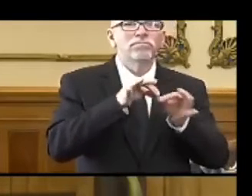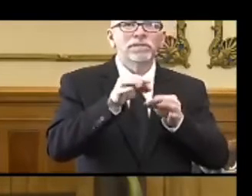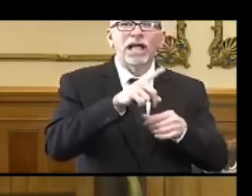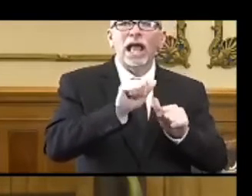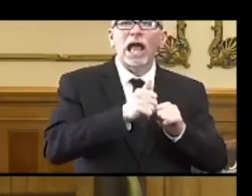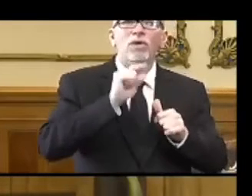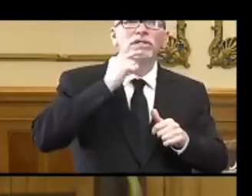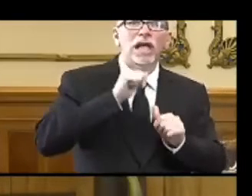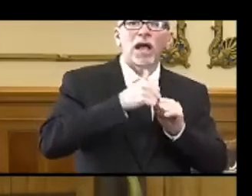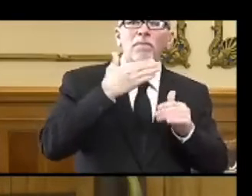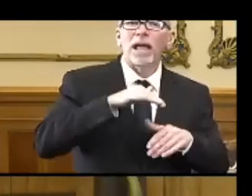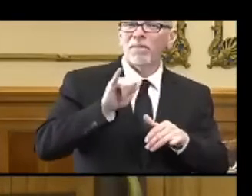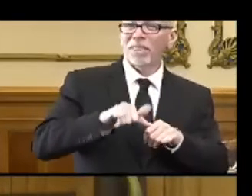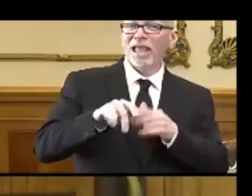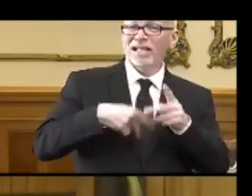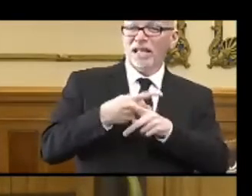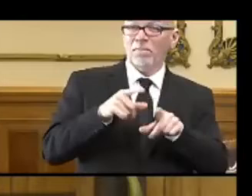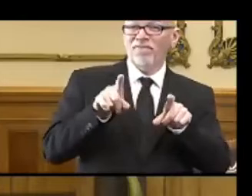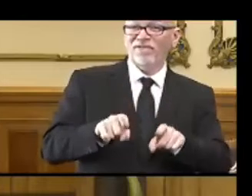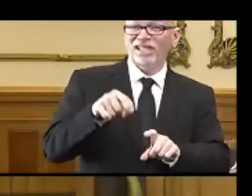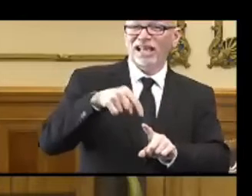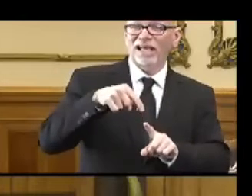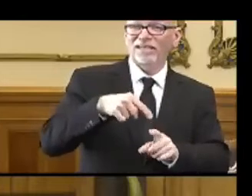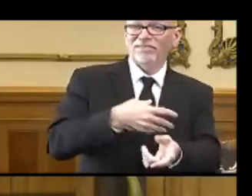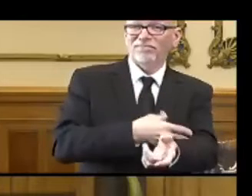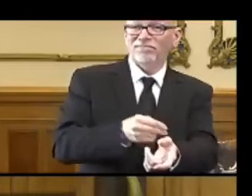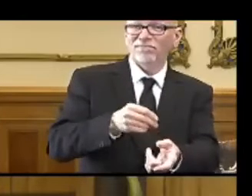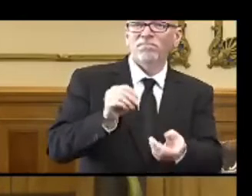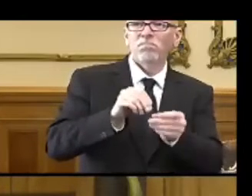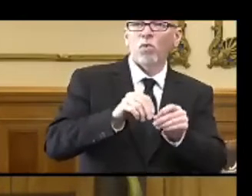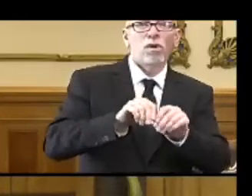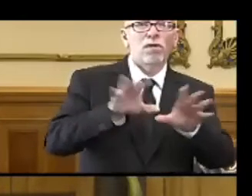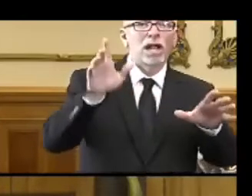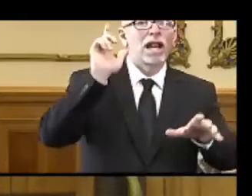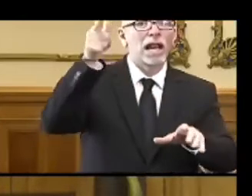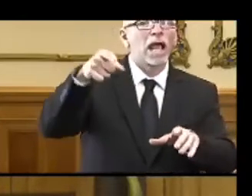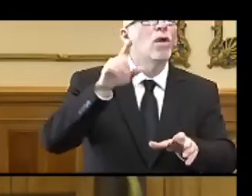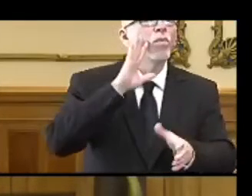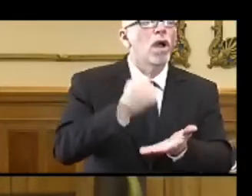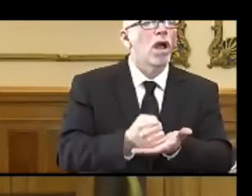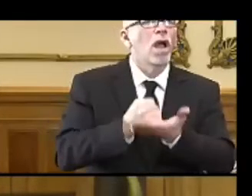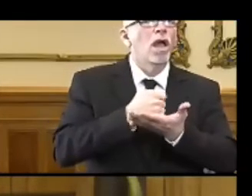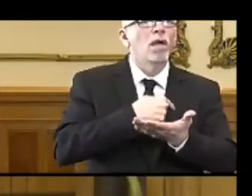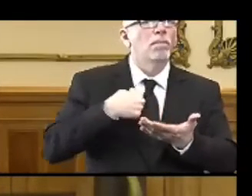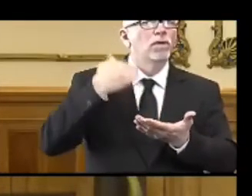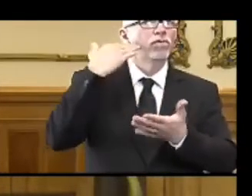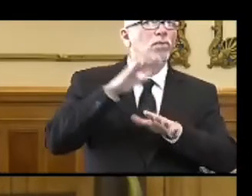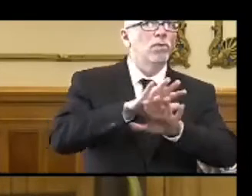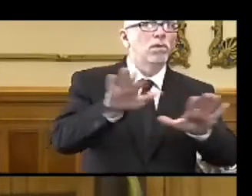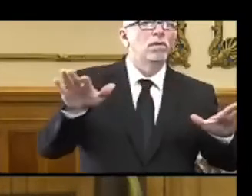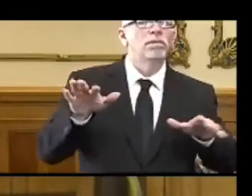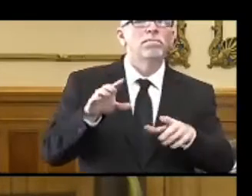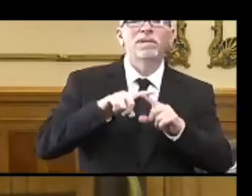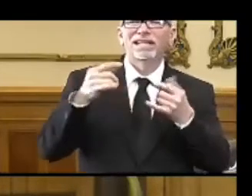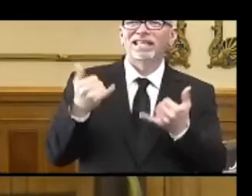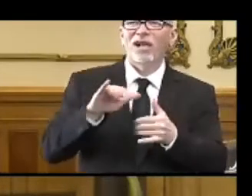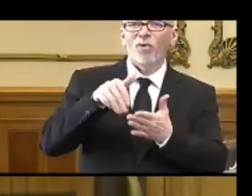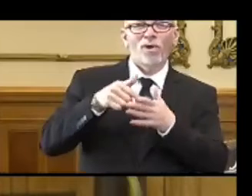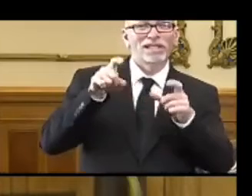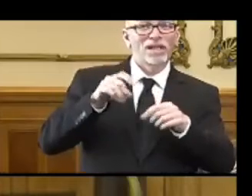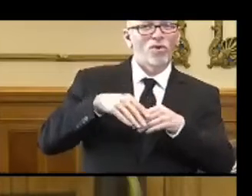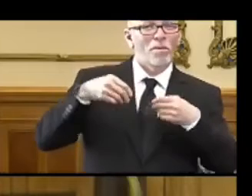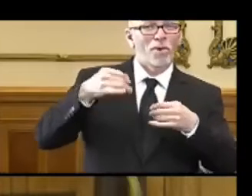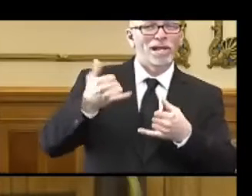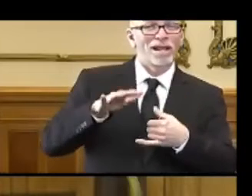that testing, when it's out and is widespread, will be very, very helpful. Of all the tests that are on the market right now, the FDA